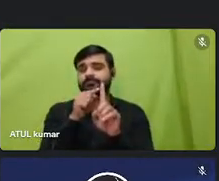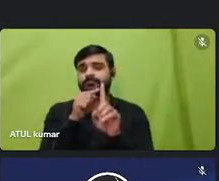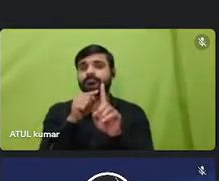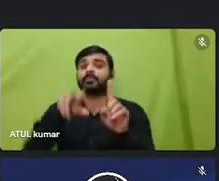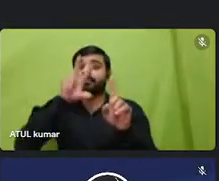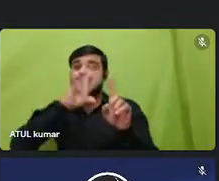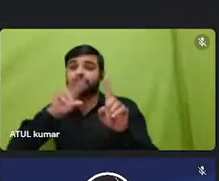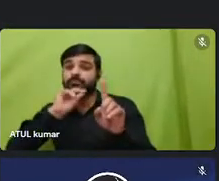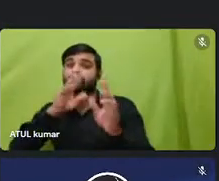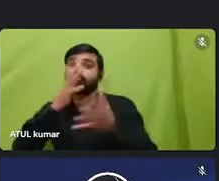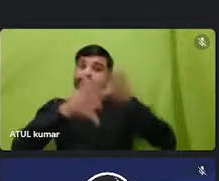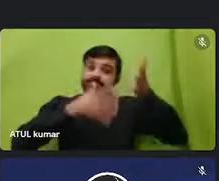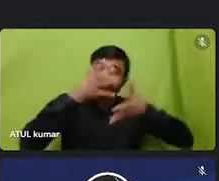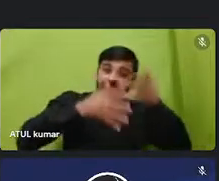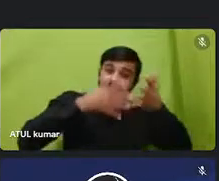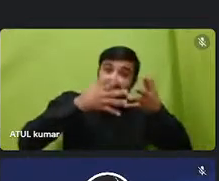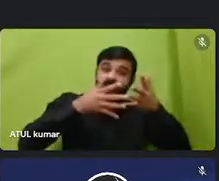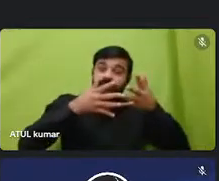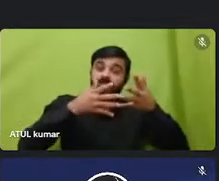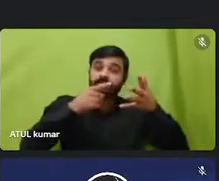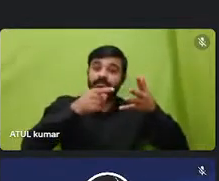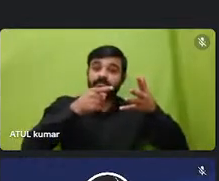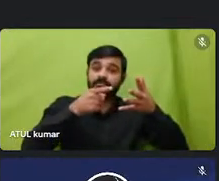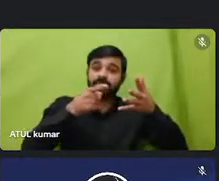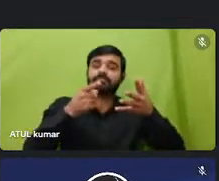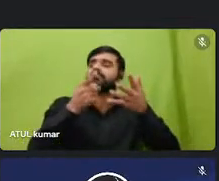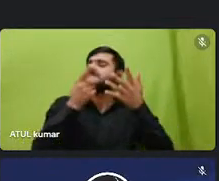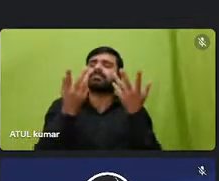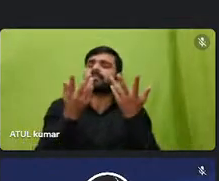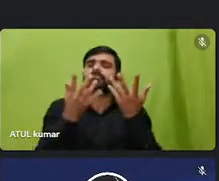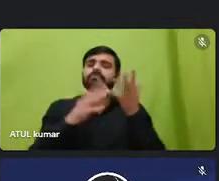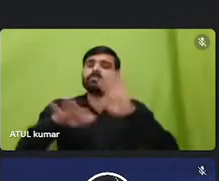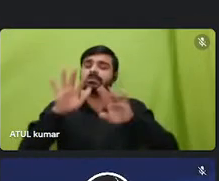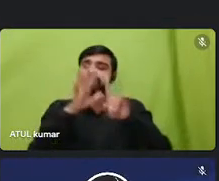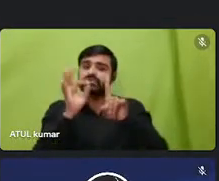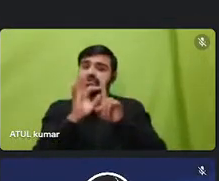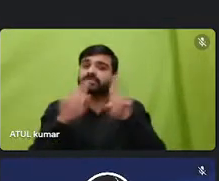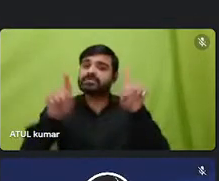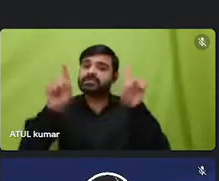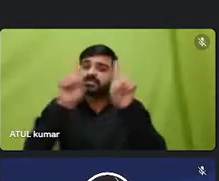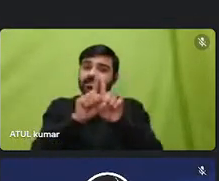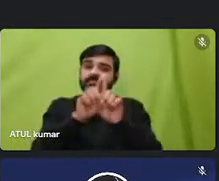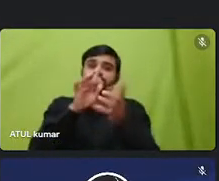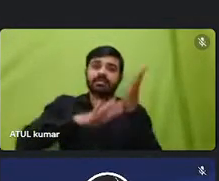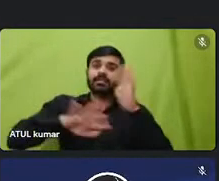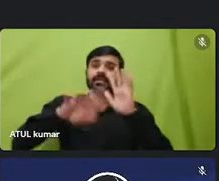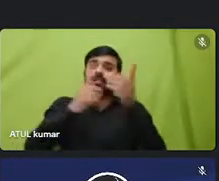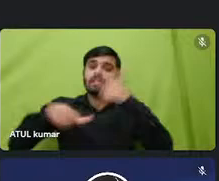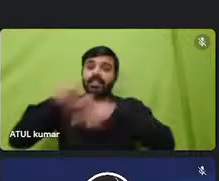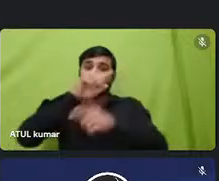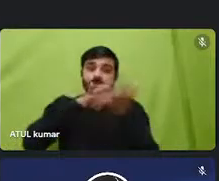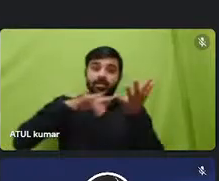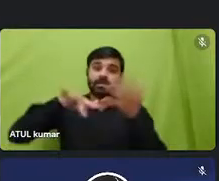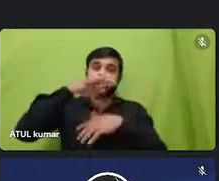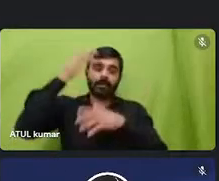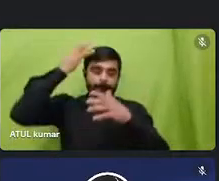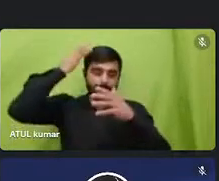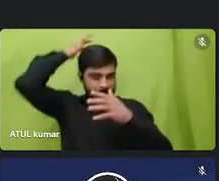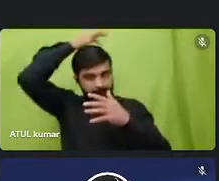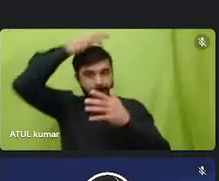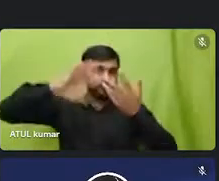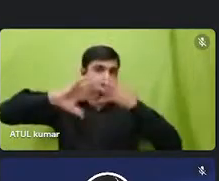speaking and signing generally activate the same language areas of the brain, but different